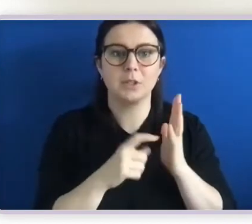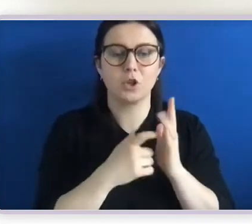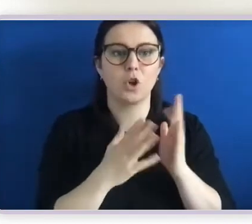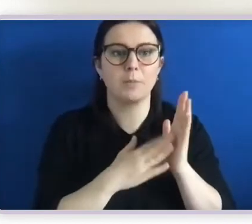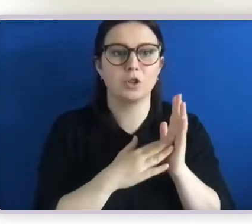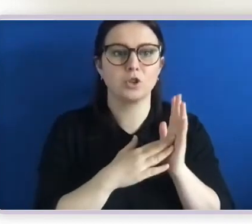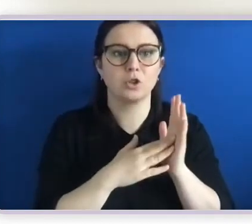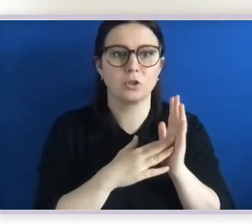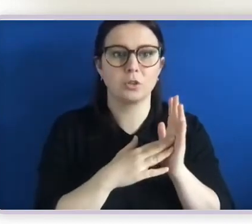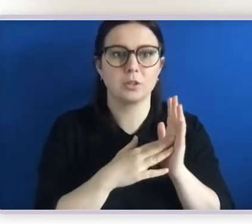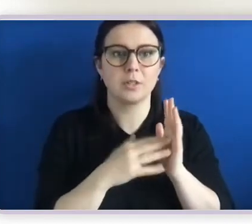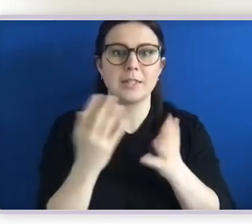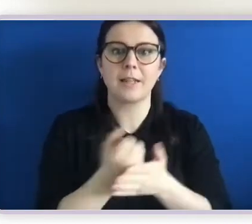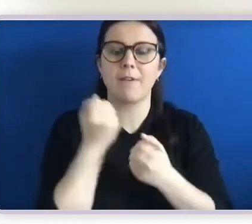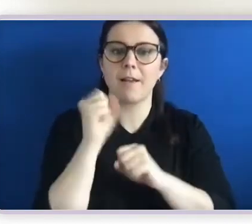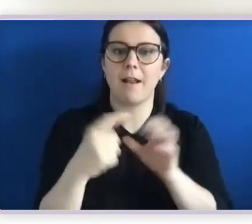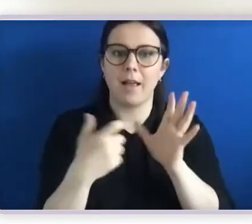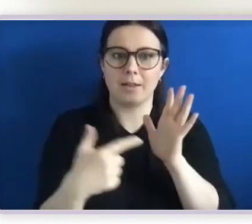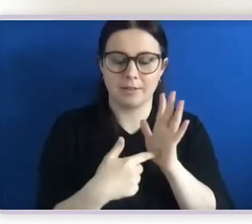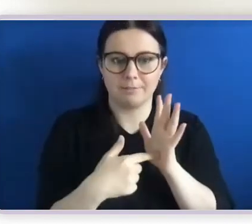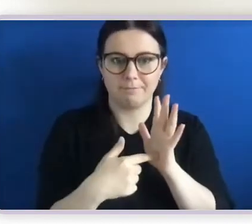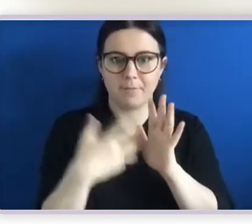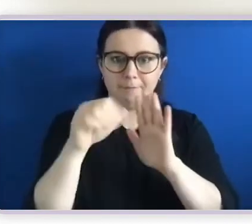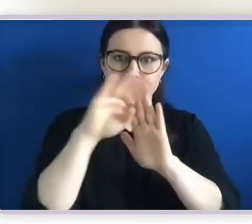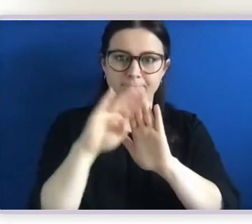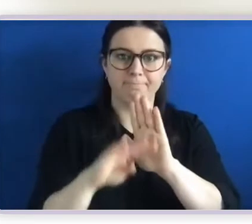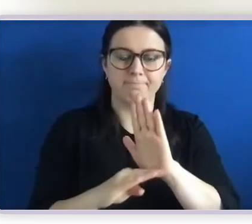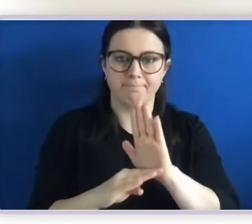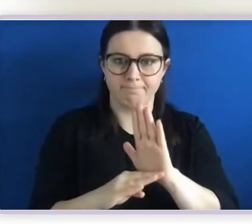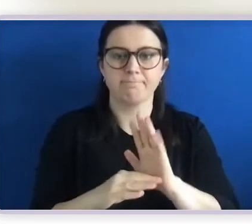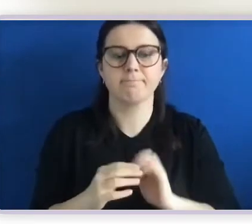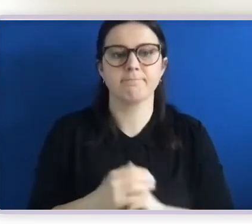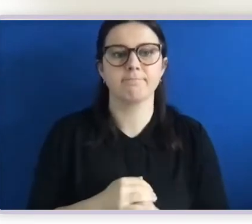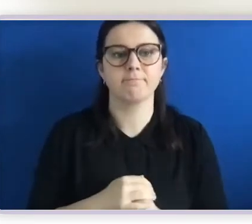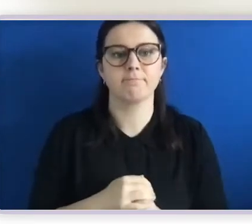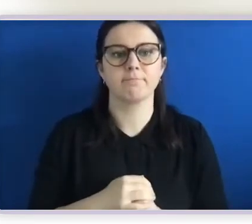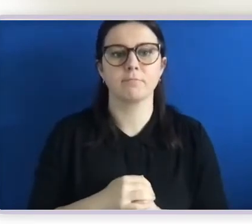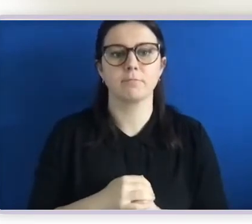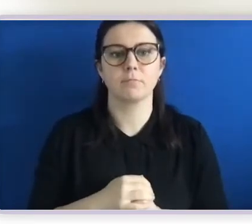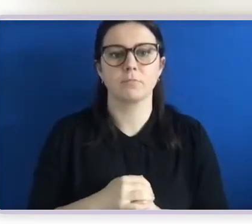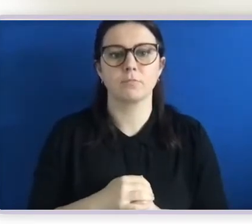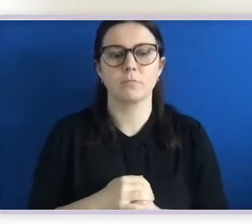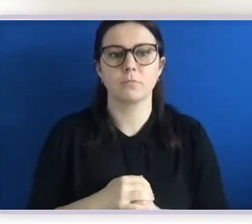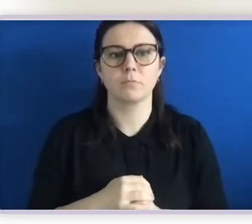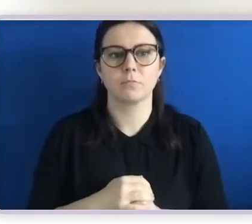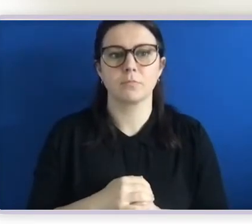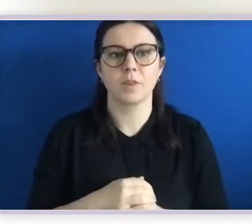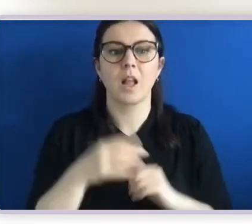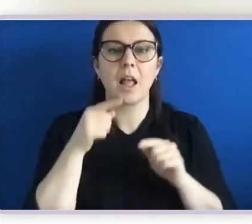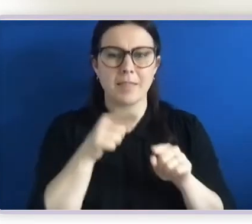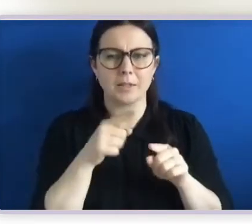Notifiable conduct and those elements are set out in that section of our Act. As I said, it's based on a reasonable